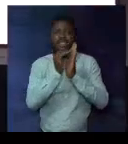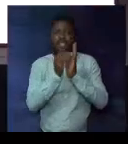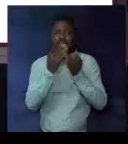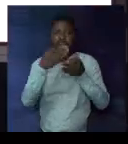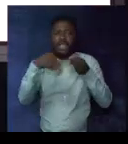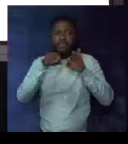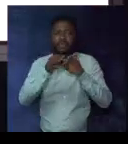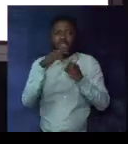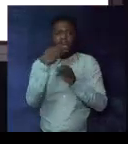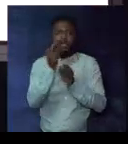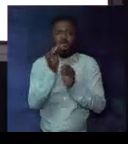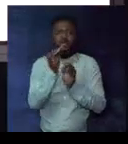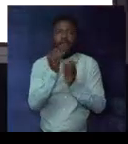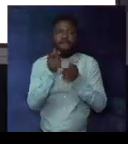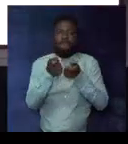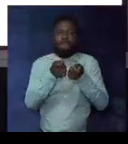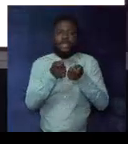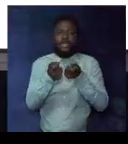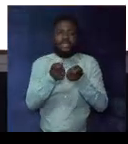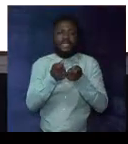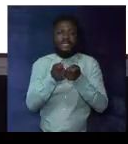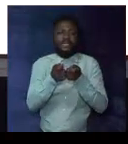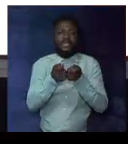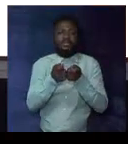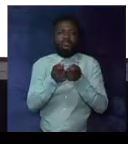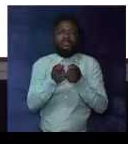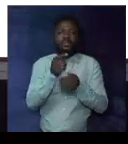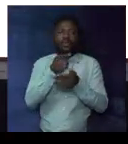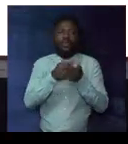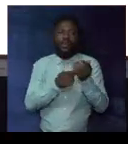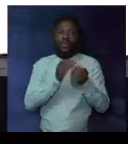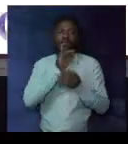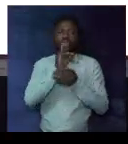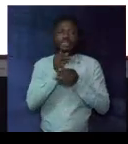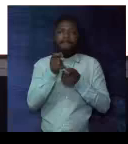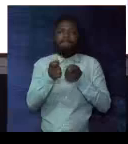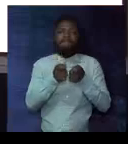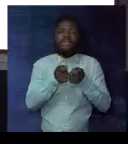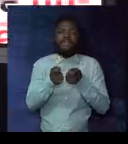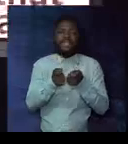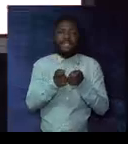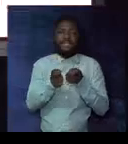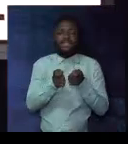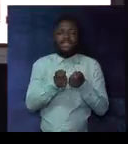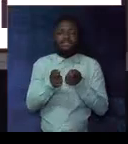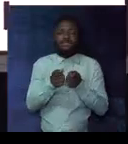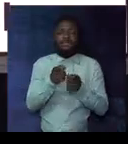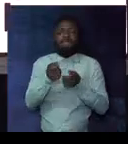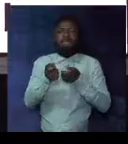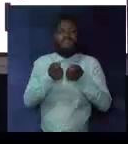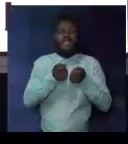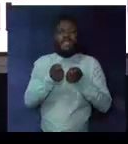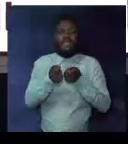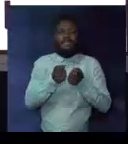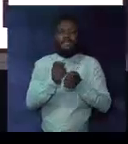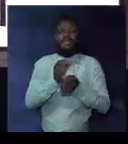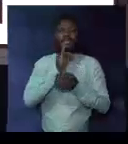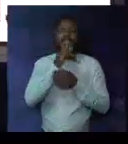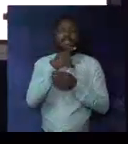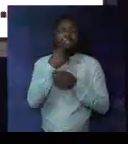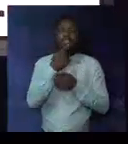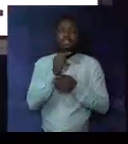importance of maintenance. What is maintenance?